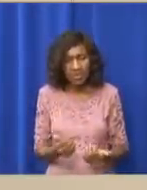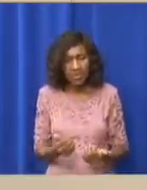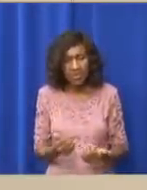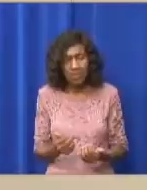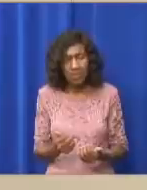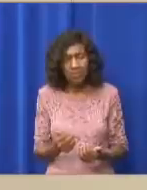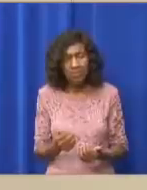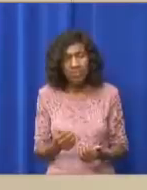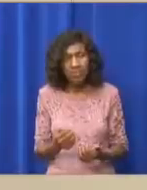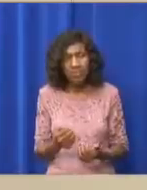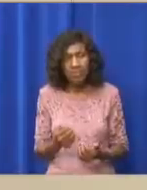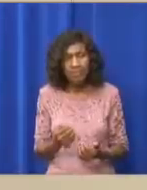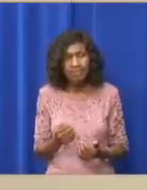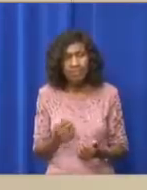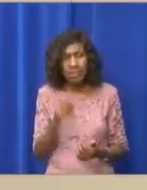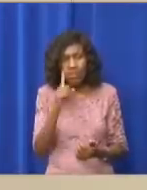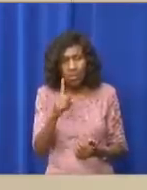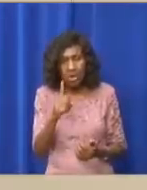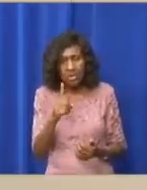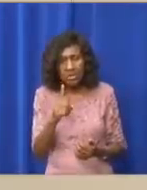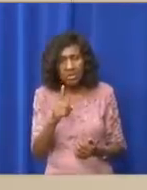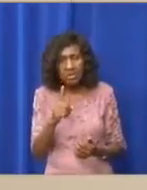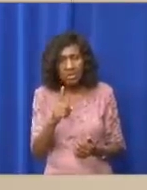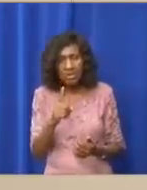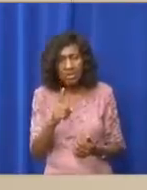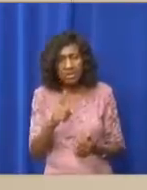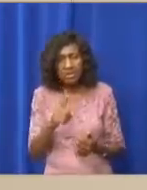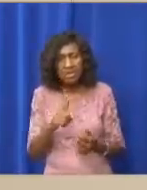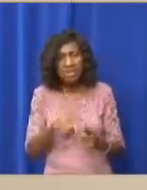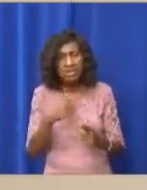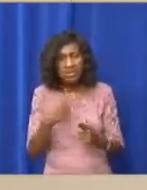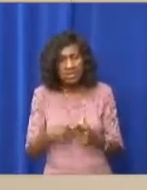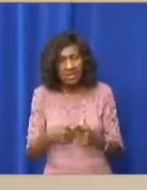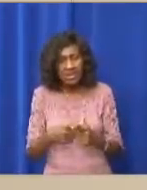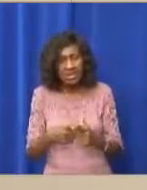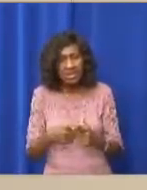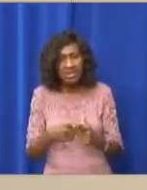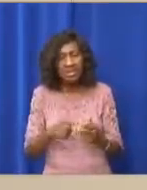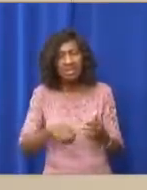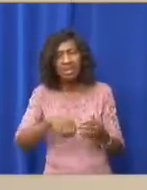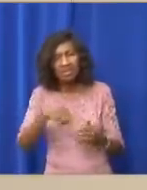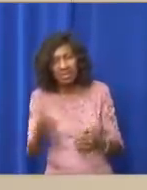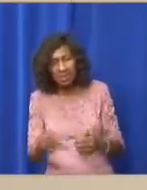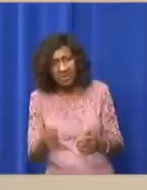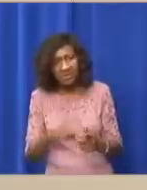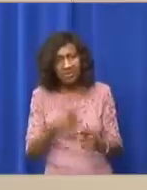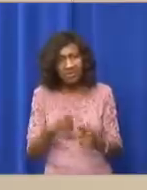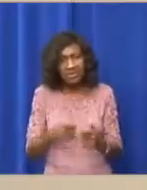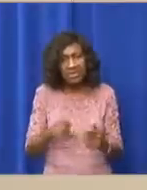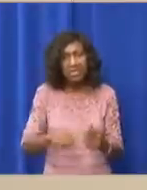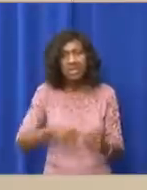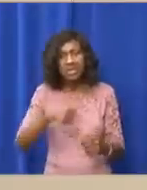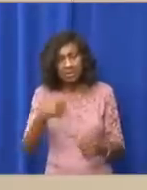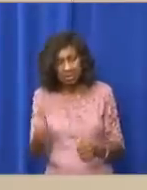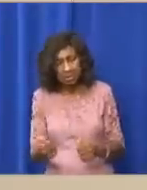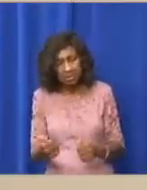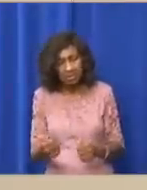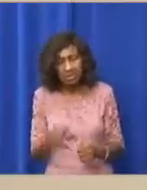with project by project, so that what they're considering is all of the workers that are necessary for a